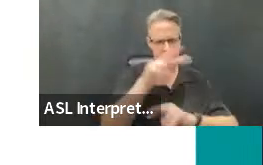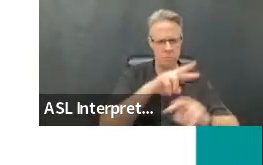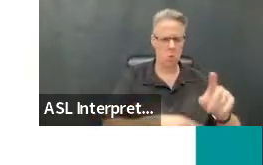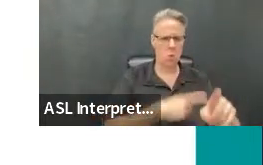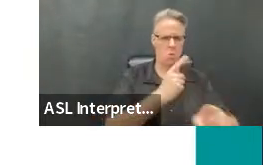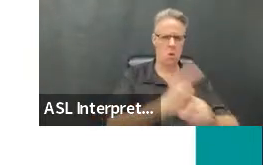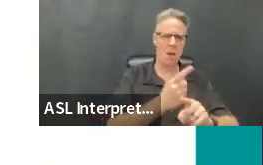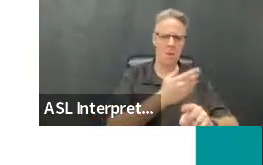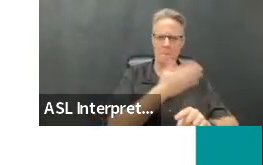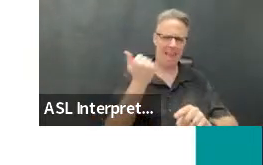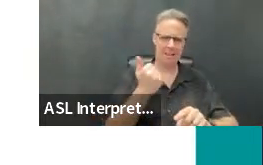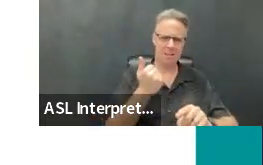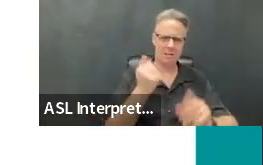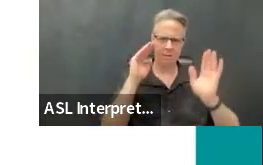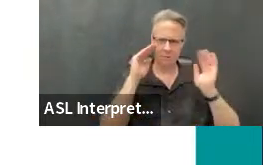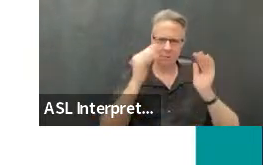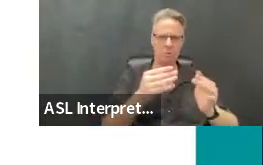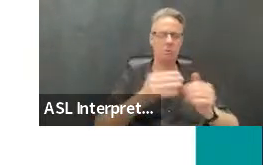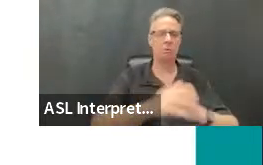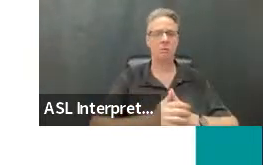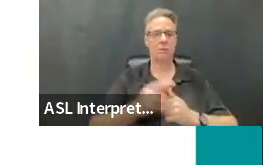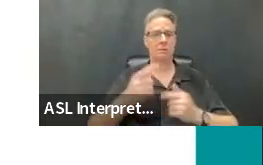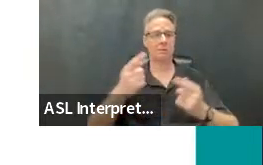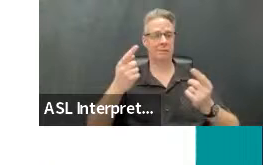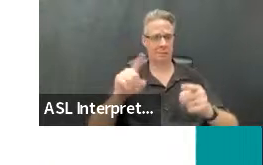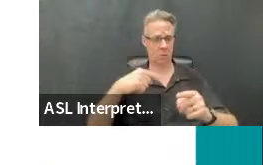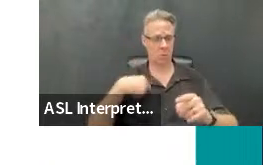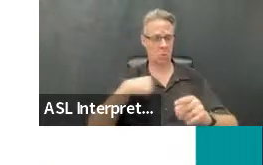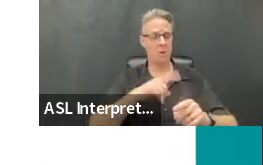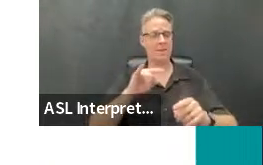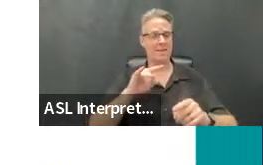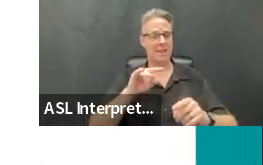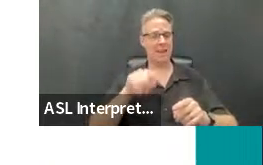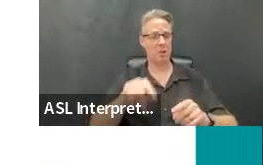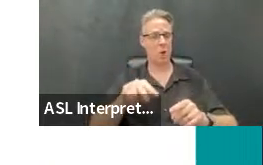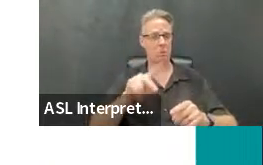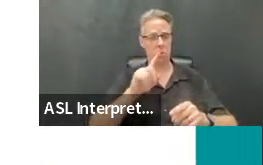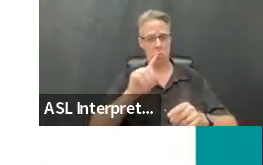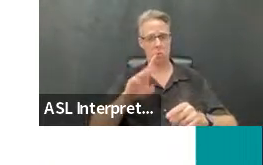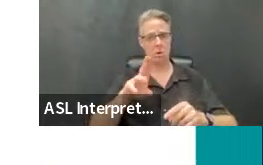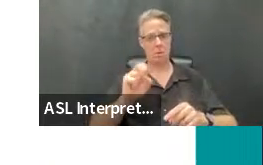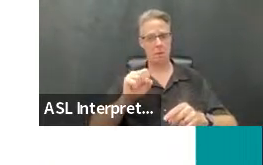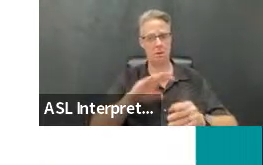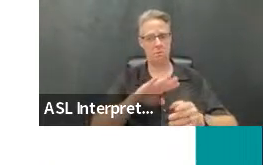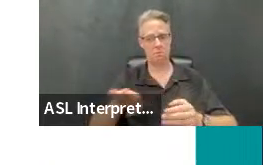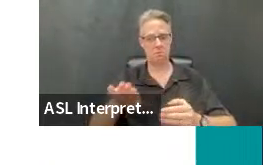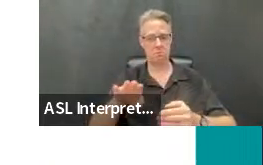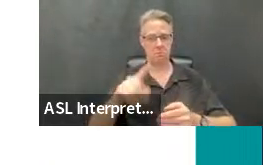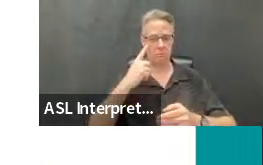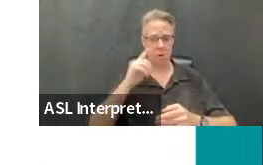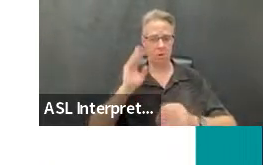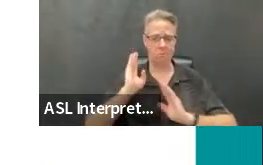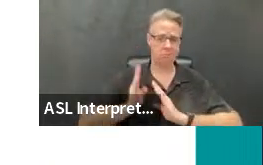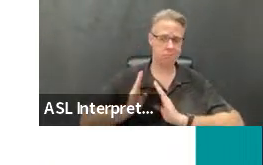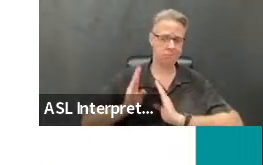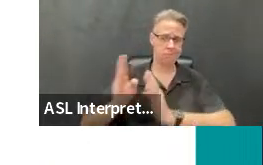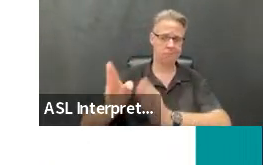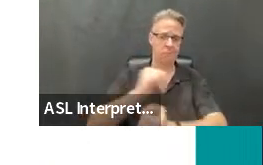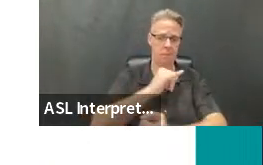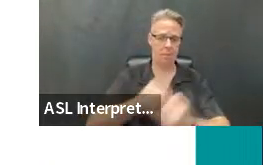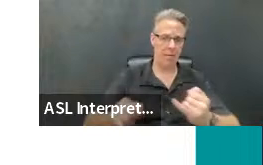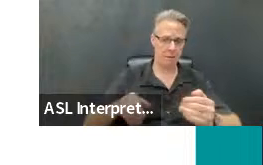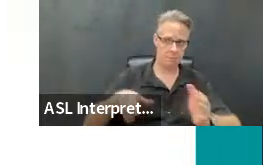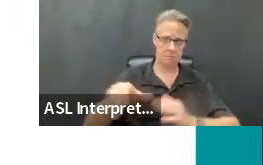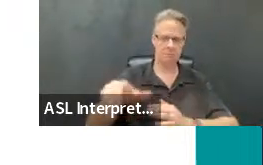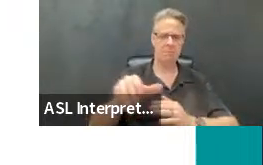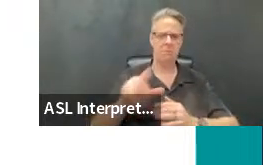the region, what ended up happening is that while we looked at a standalone bus on shoulder option, it ended up that all of the